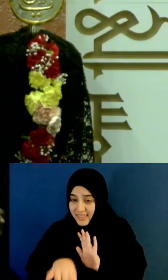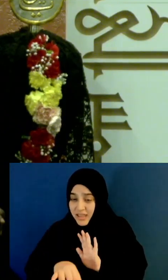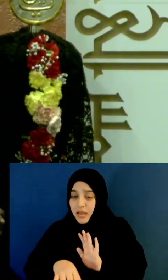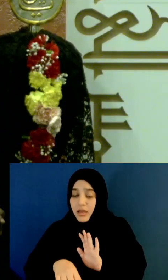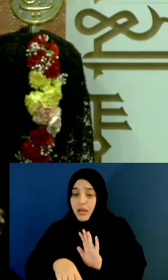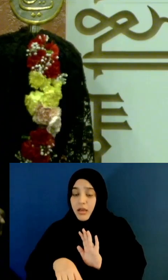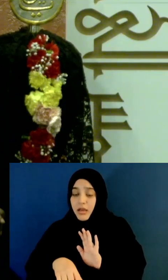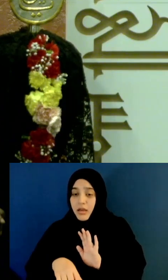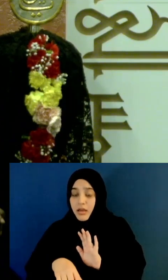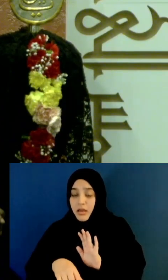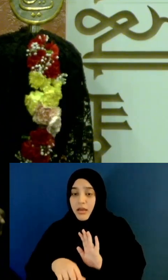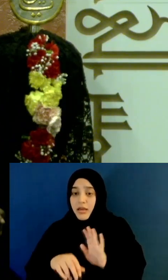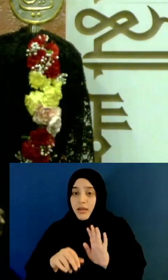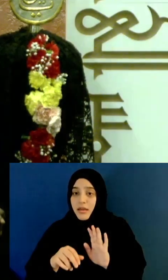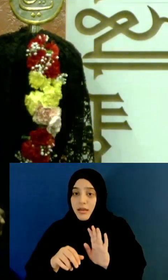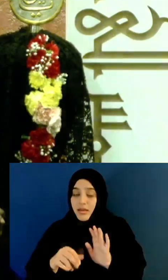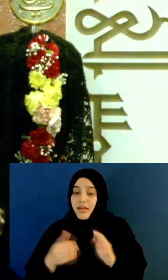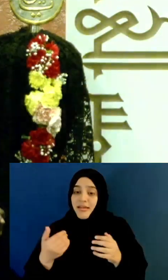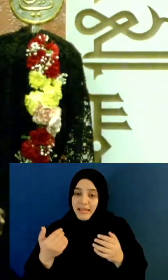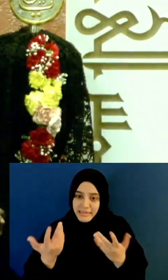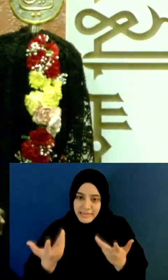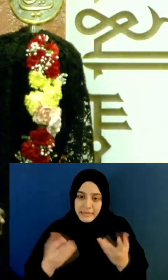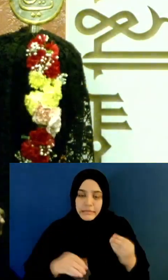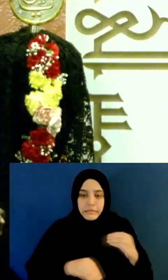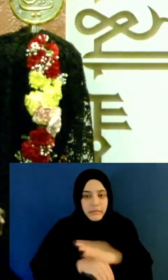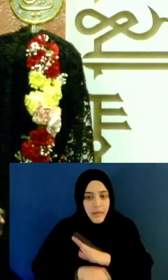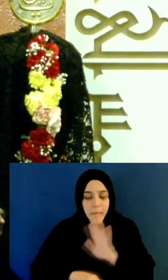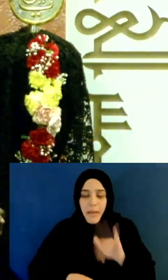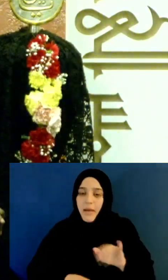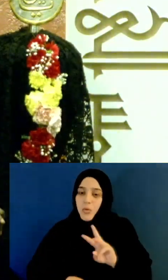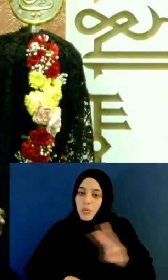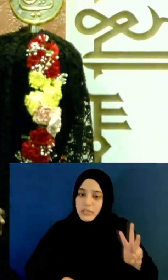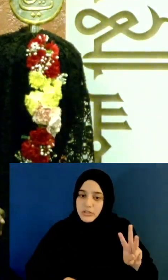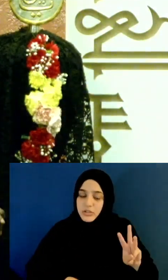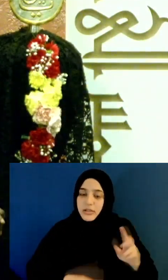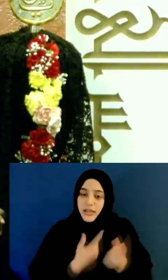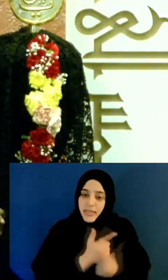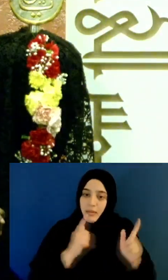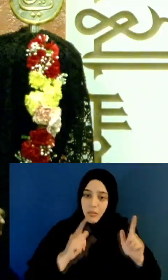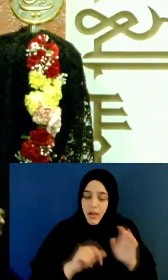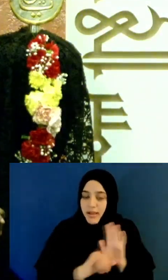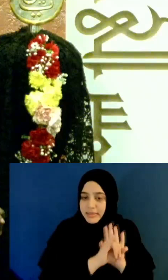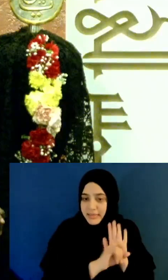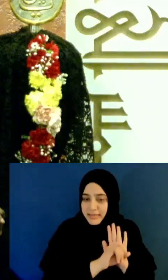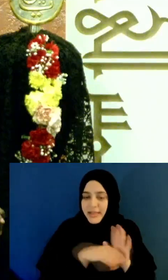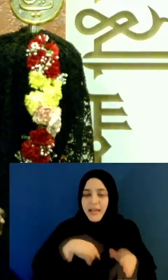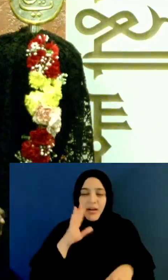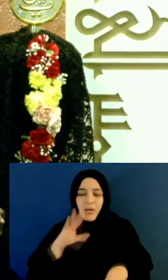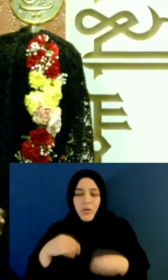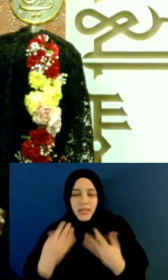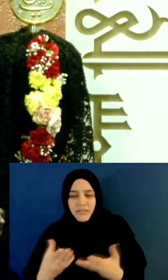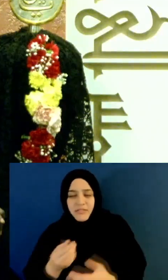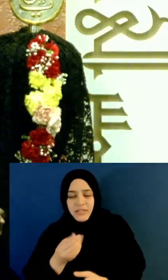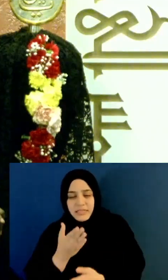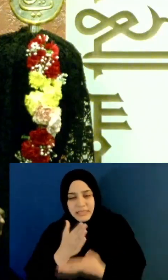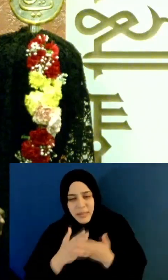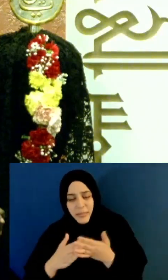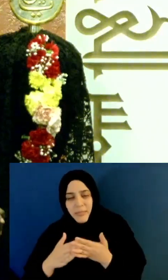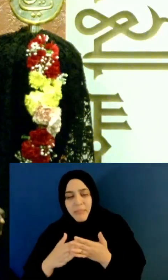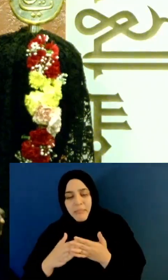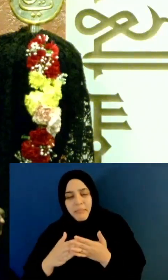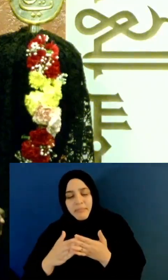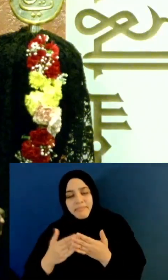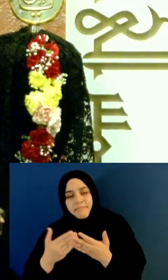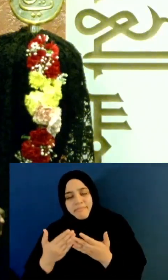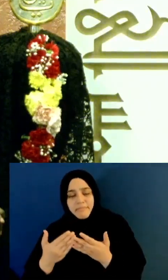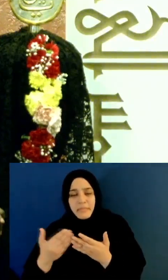identity. I'm going to give you some practical examples. And then towards the end, will suggest practical ways